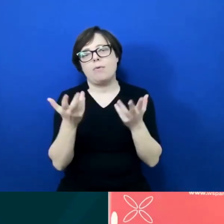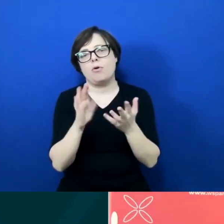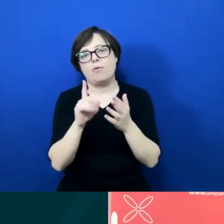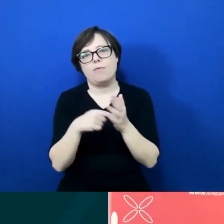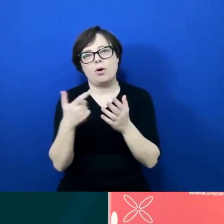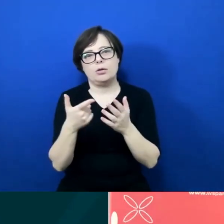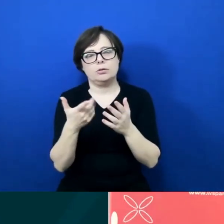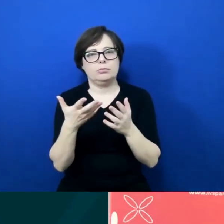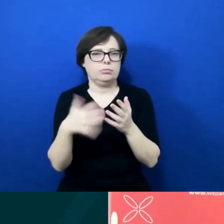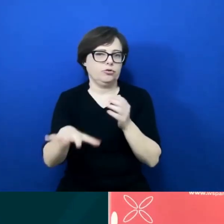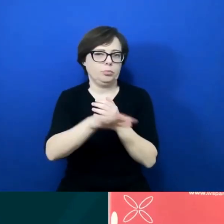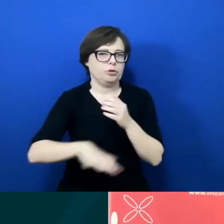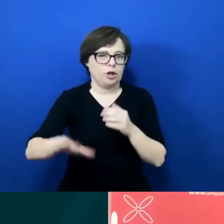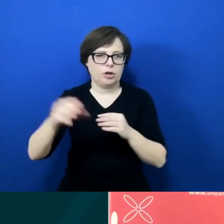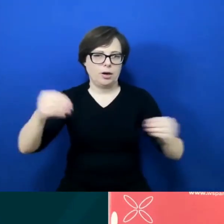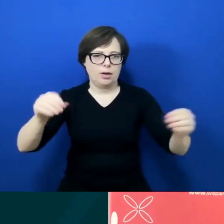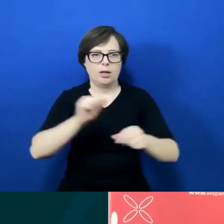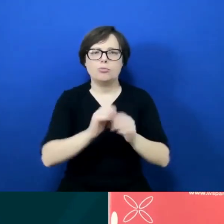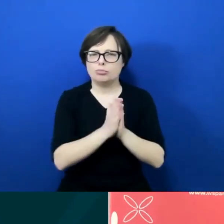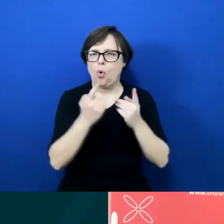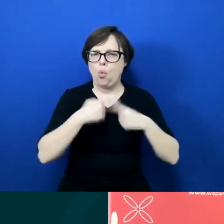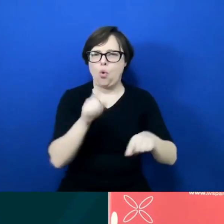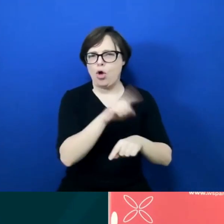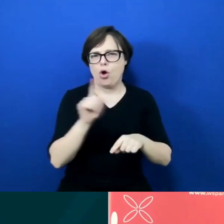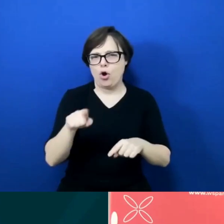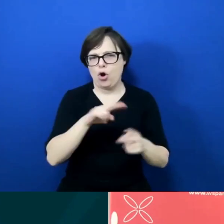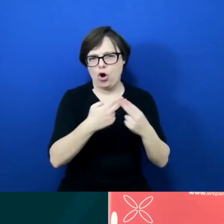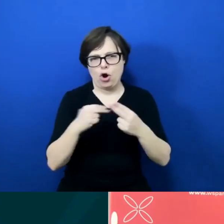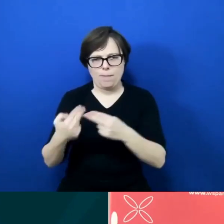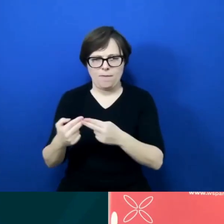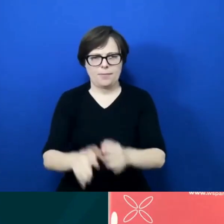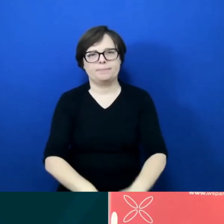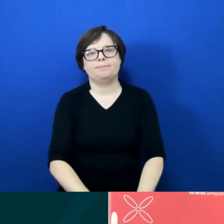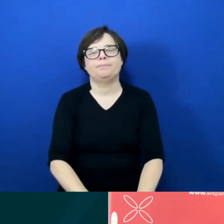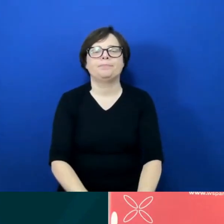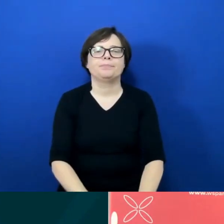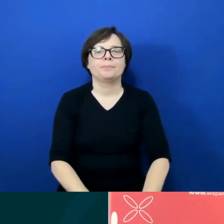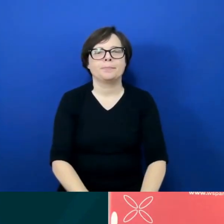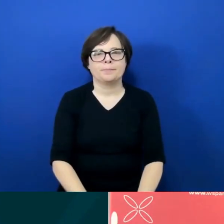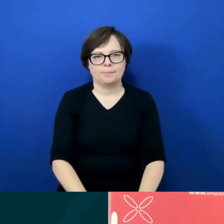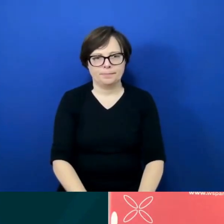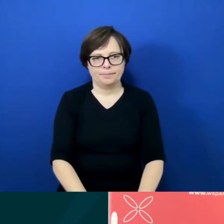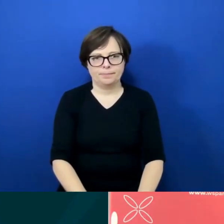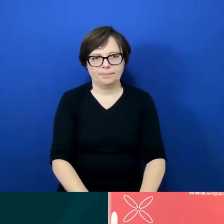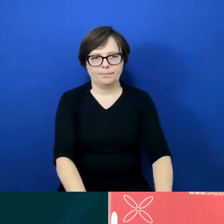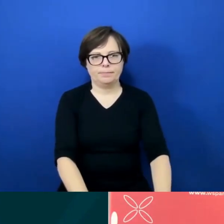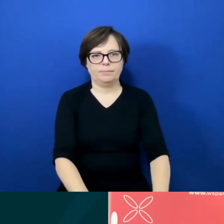in communication routes or those in the direct vicinity. So could you please answer briefly?